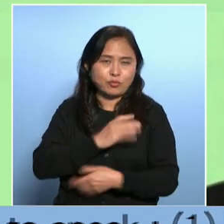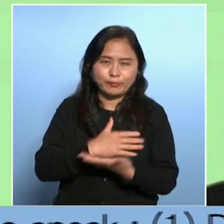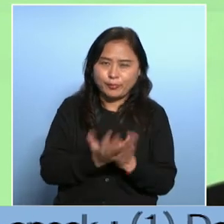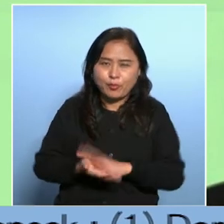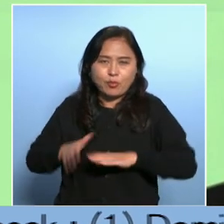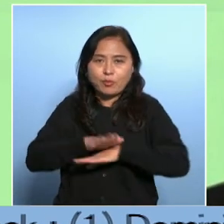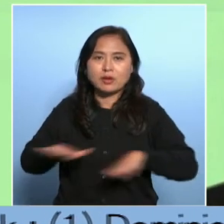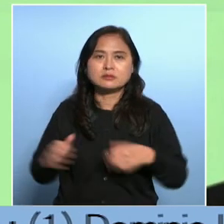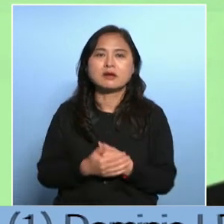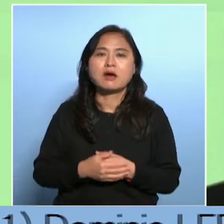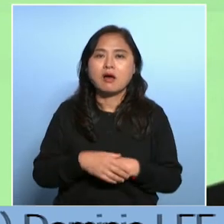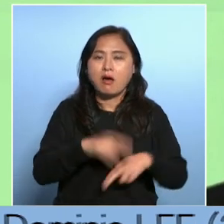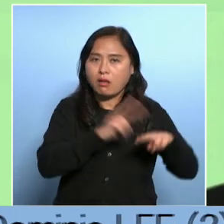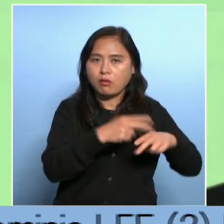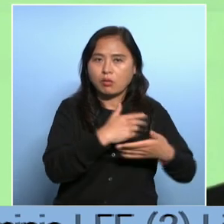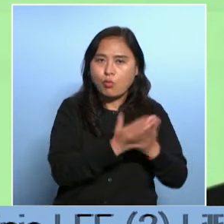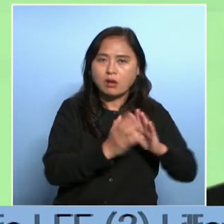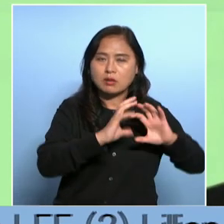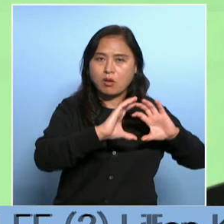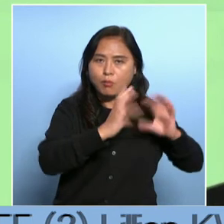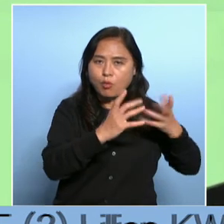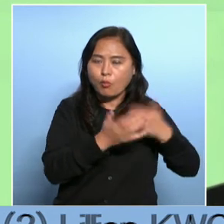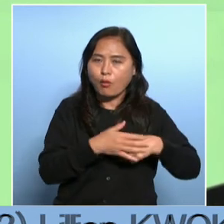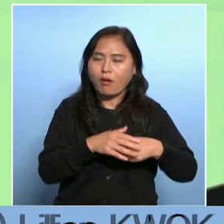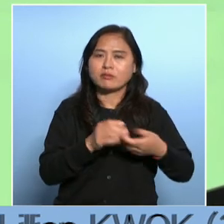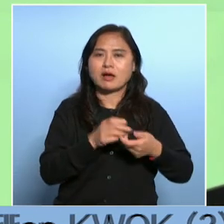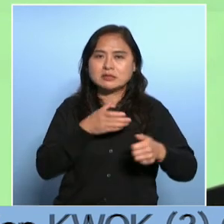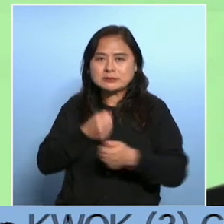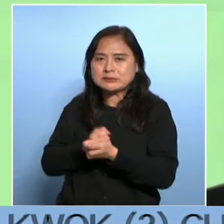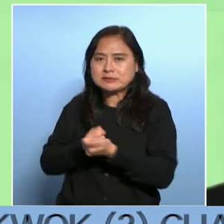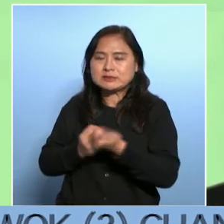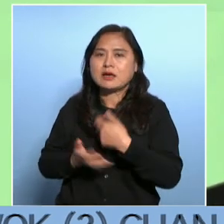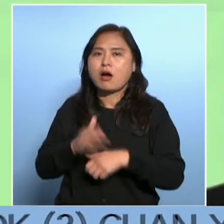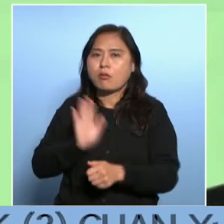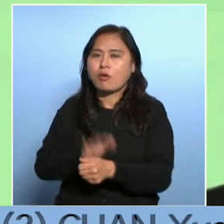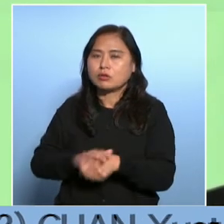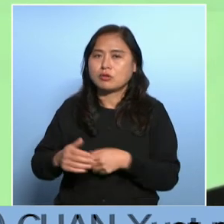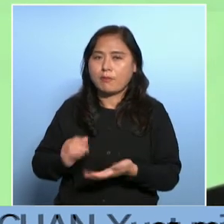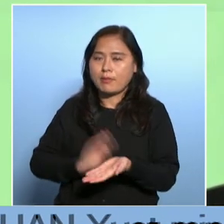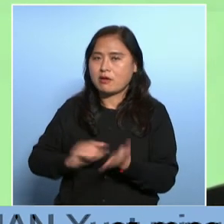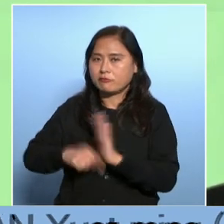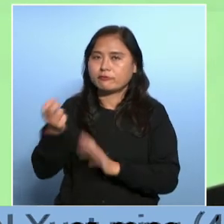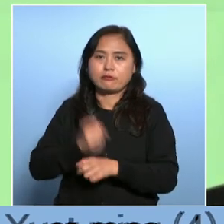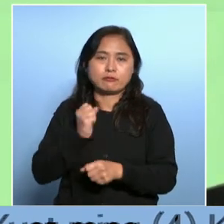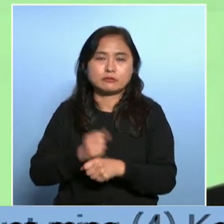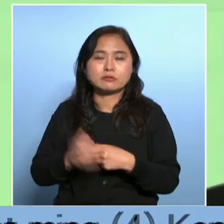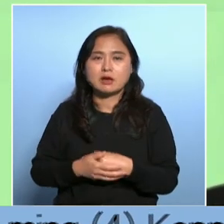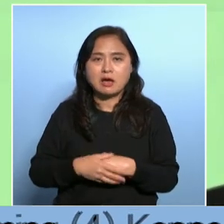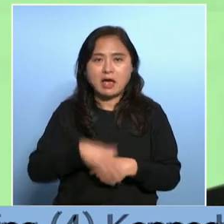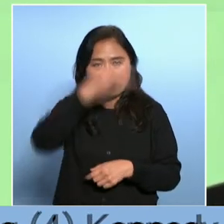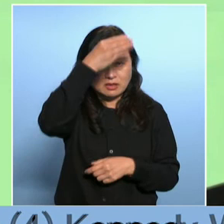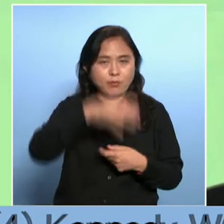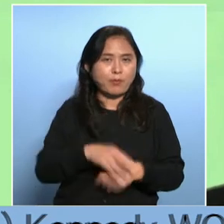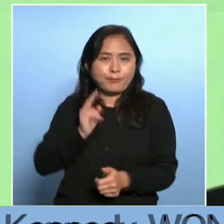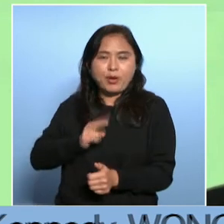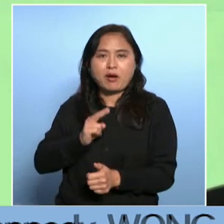that we maintain our stability. The central government and other provincial governments would